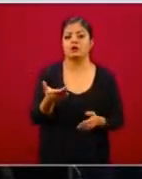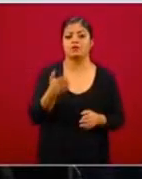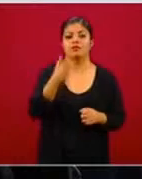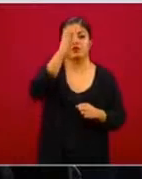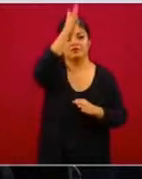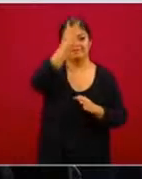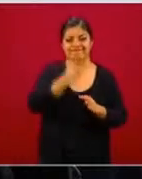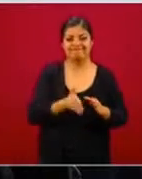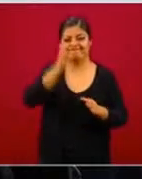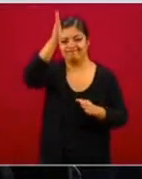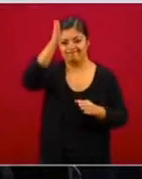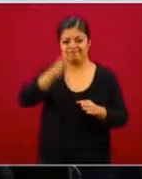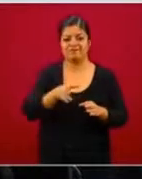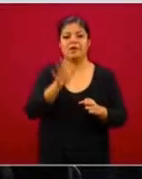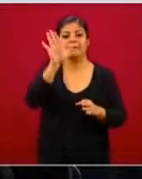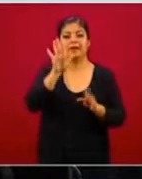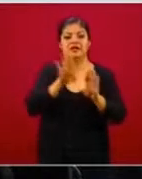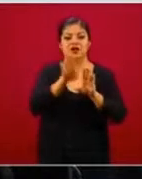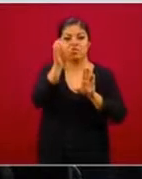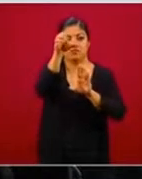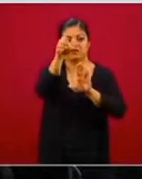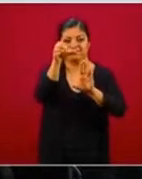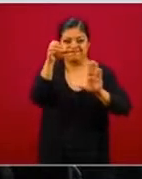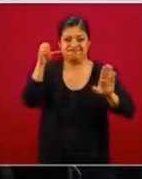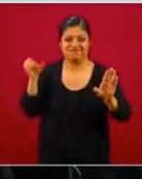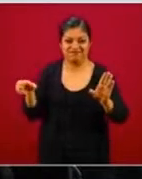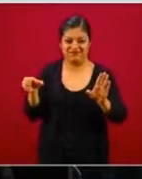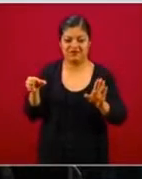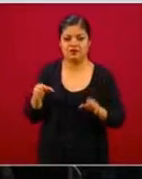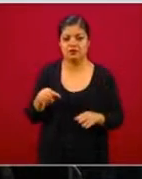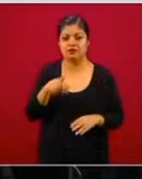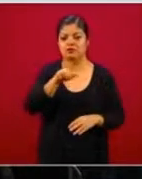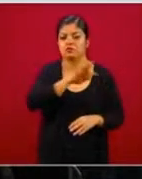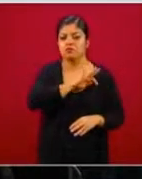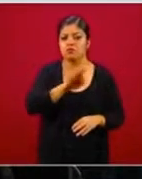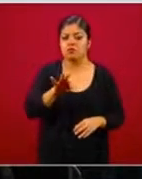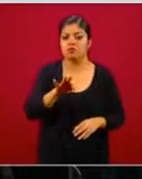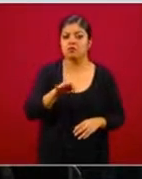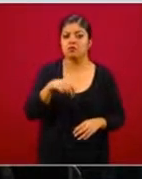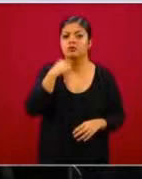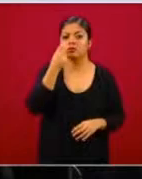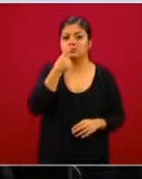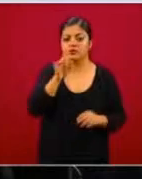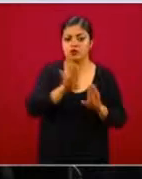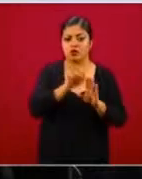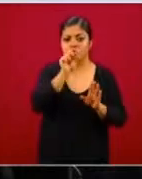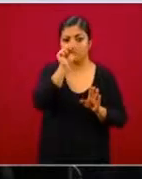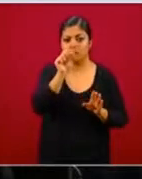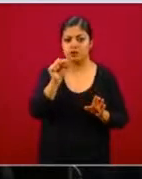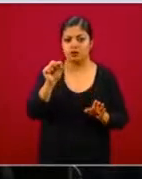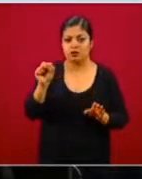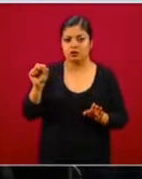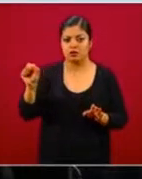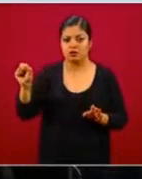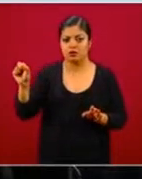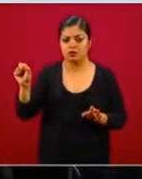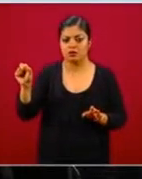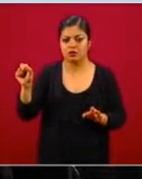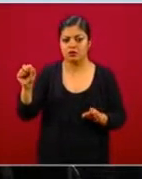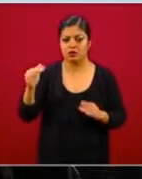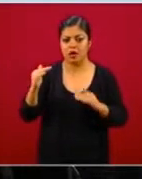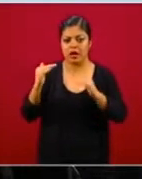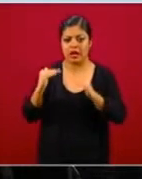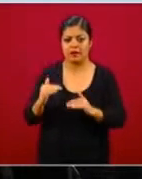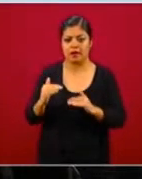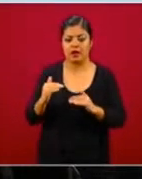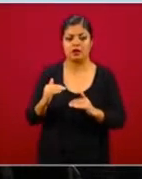to take a section, if we were to take a slice at any point in the curve, we would find that we